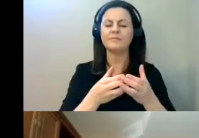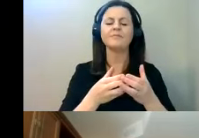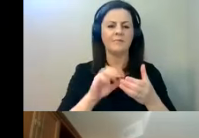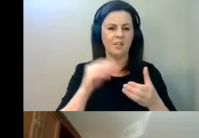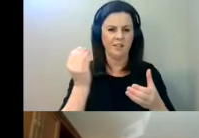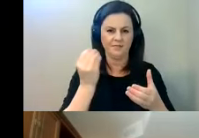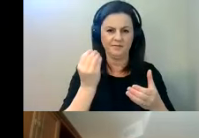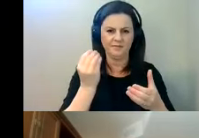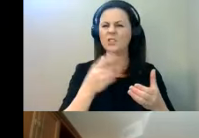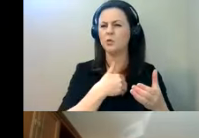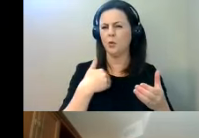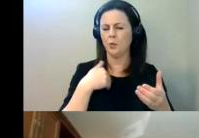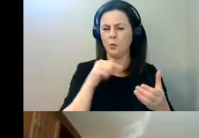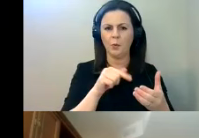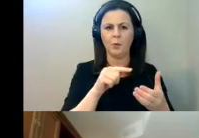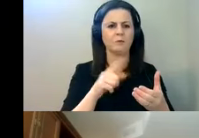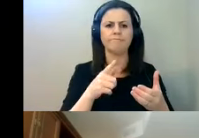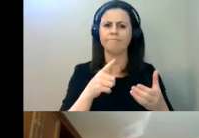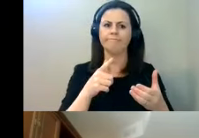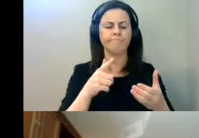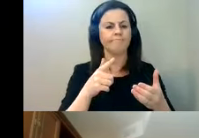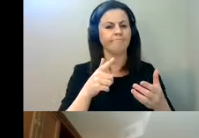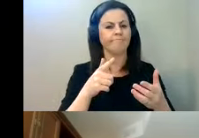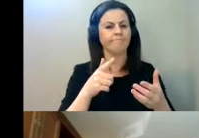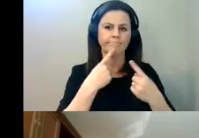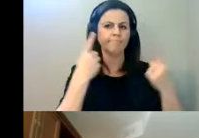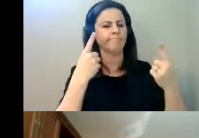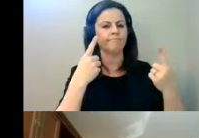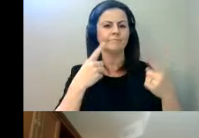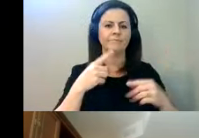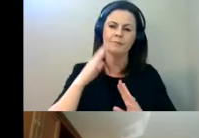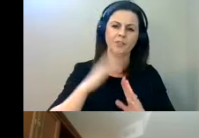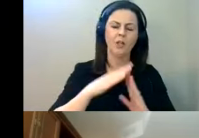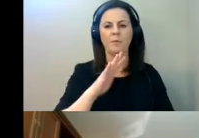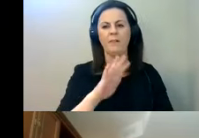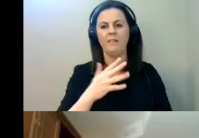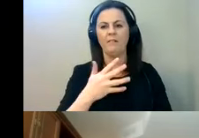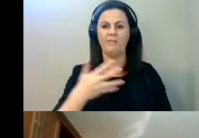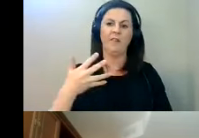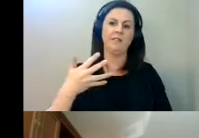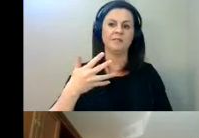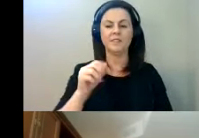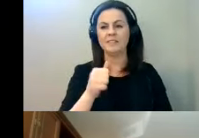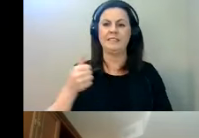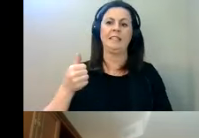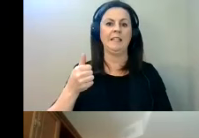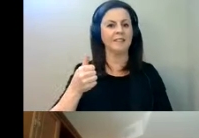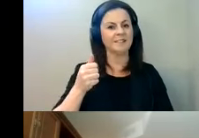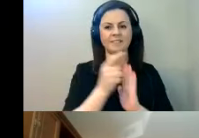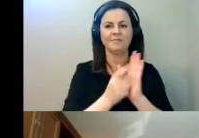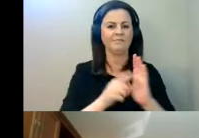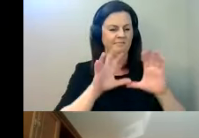Canadian Lawyer as one of the top 5 and 10 boutique trust and estate firms. She's been practicing in the area of estate